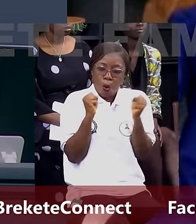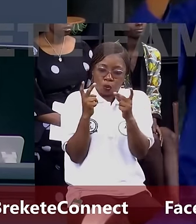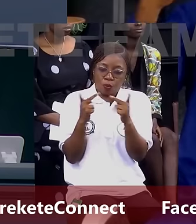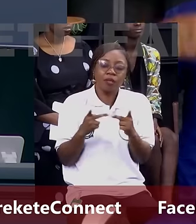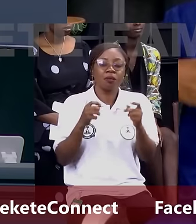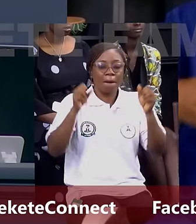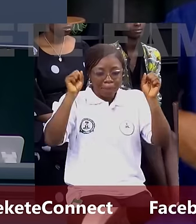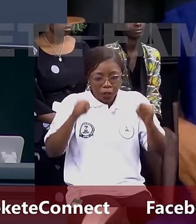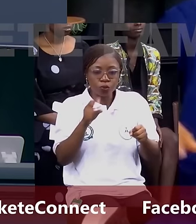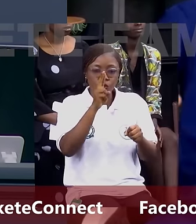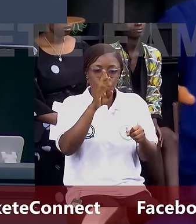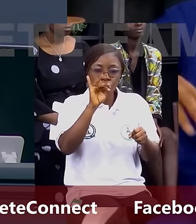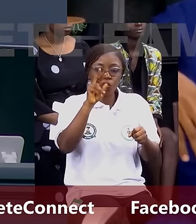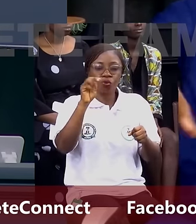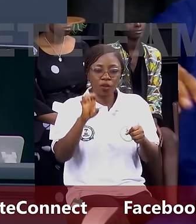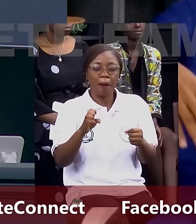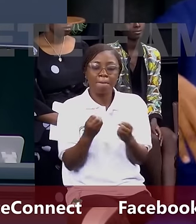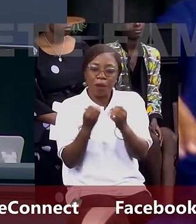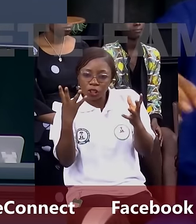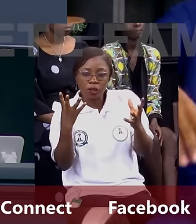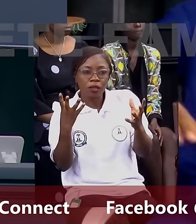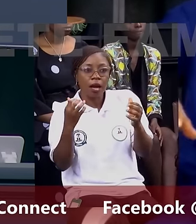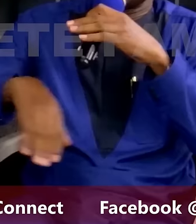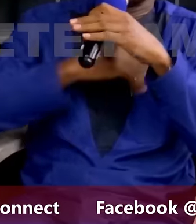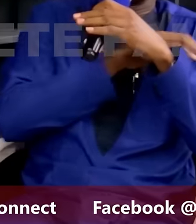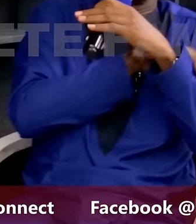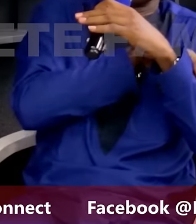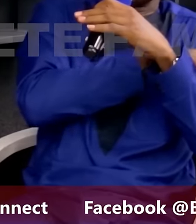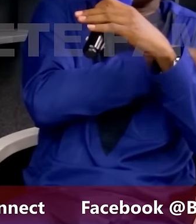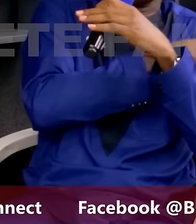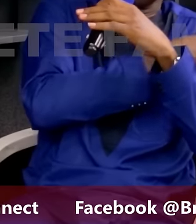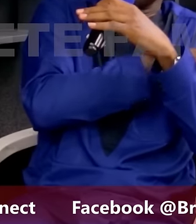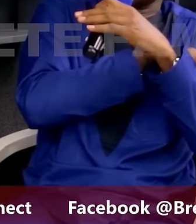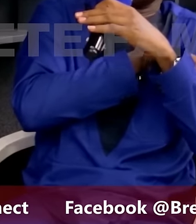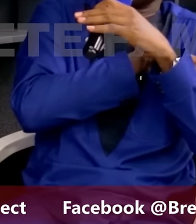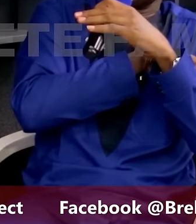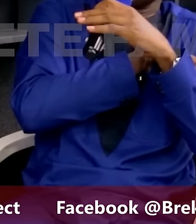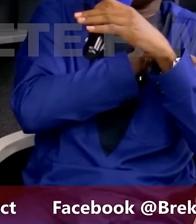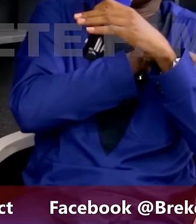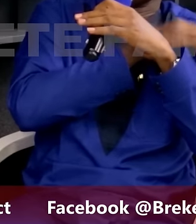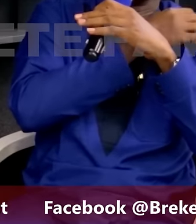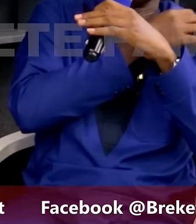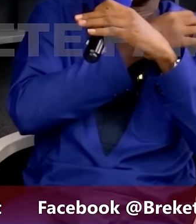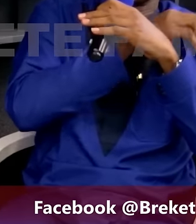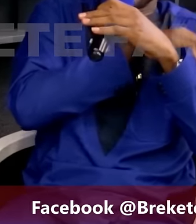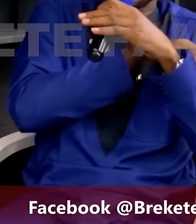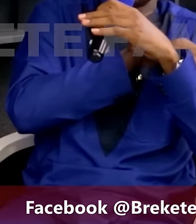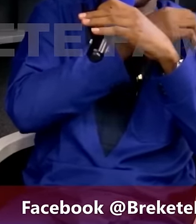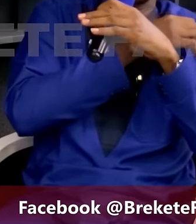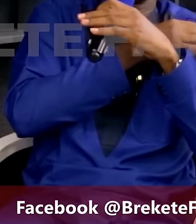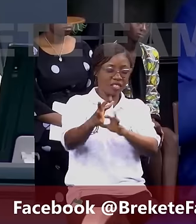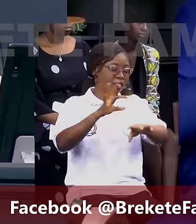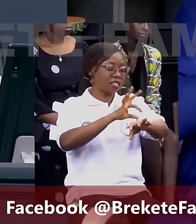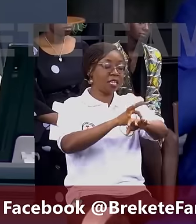because apart from urine as a source of removing water, the water also come out from the skin. Sweat. Yes, when